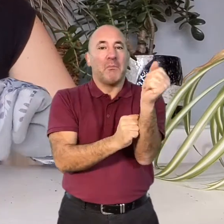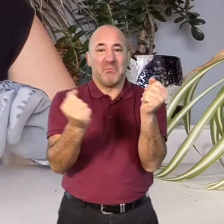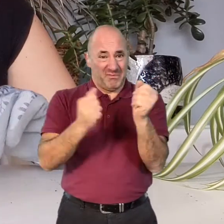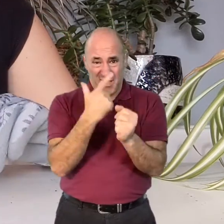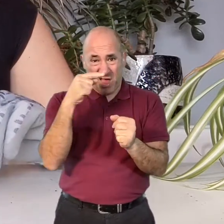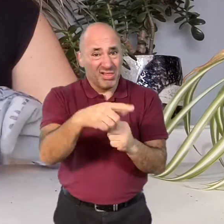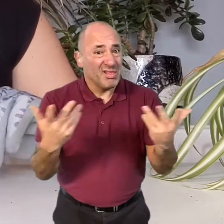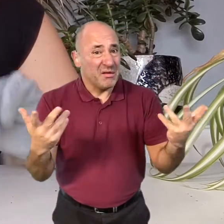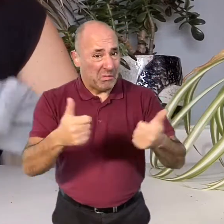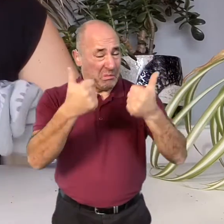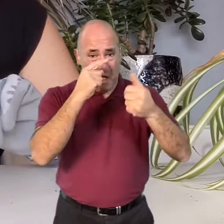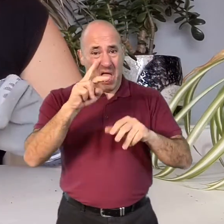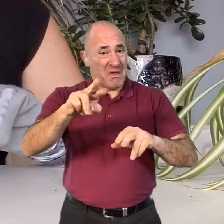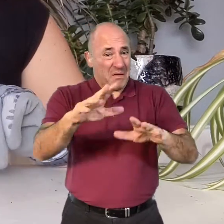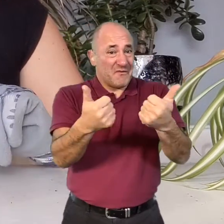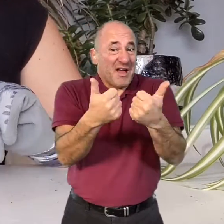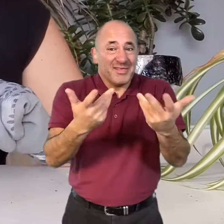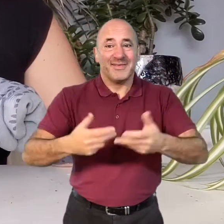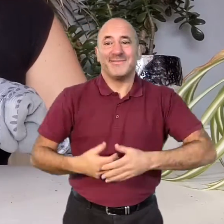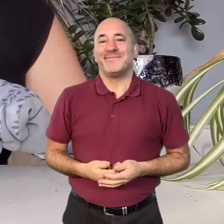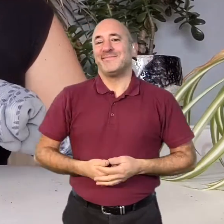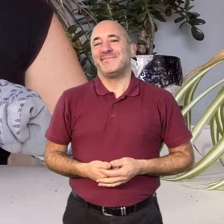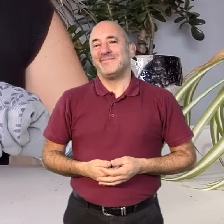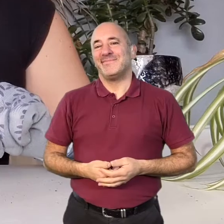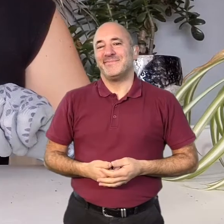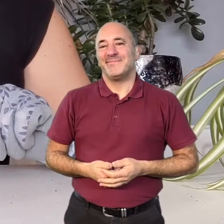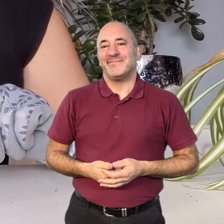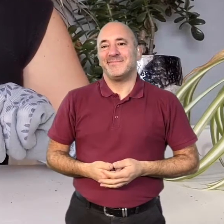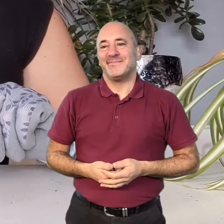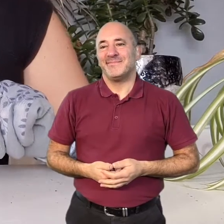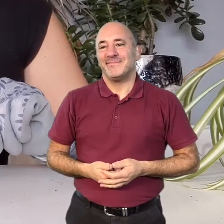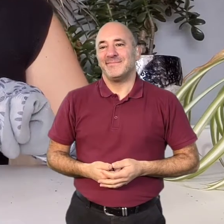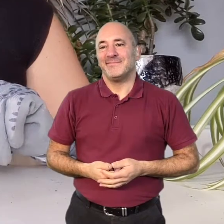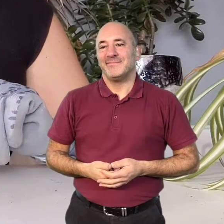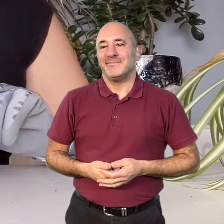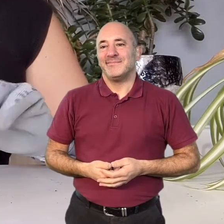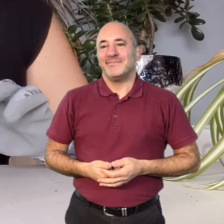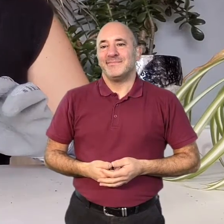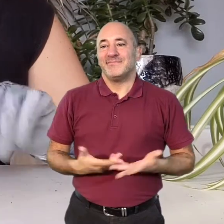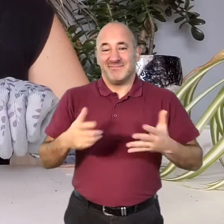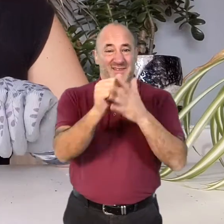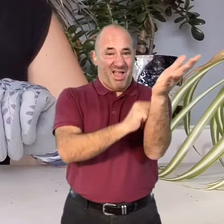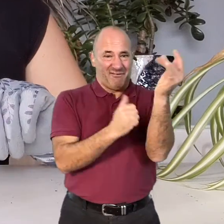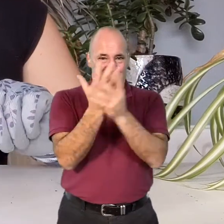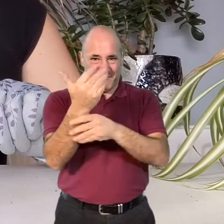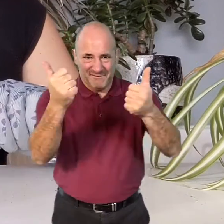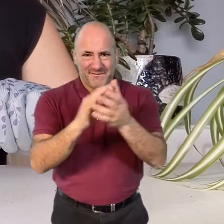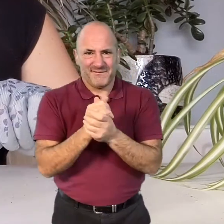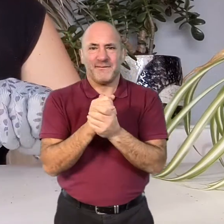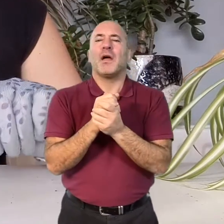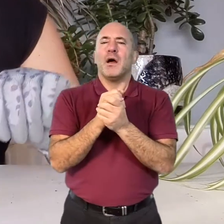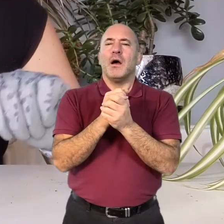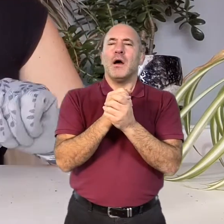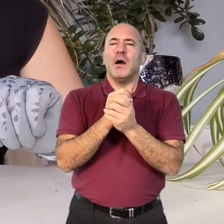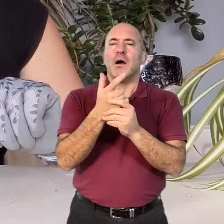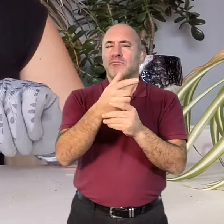from the kitchen, I'd really recommend that you wear these. And as well as gloves, you really want to make sure